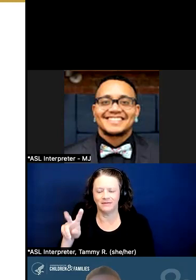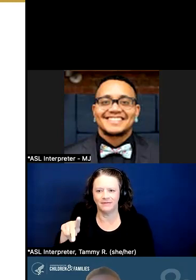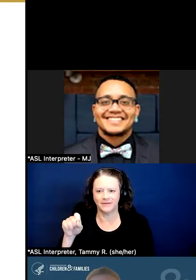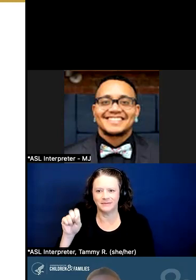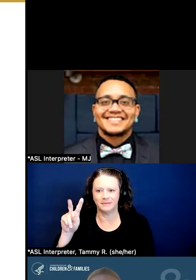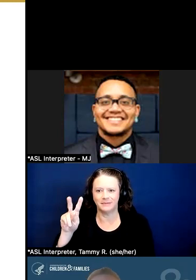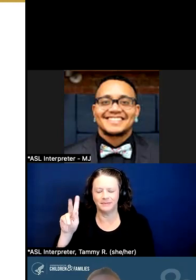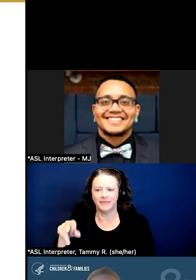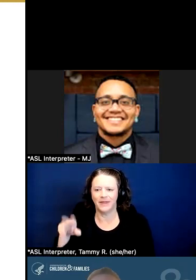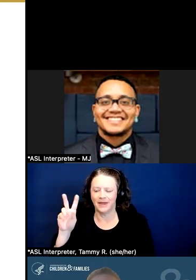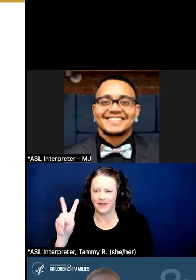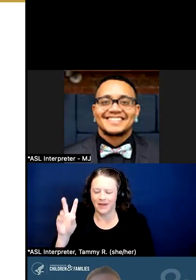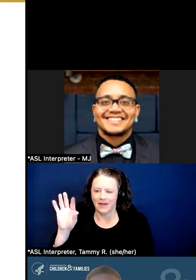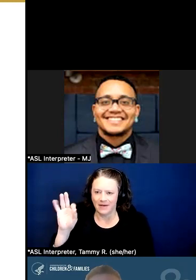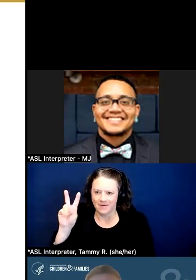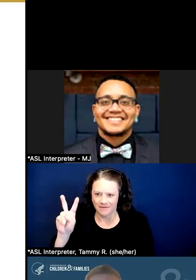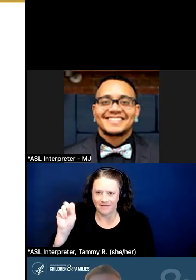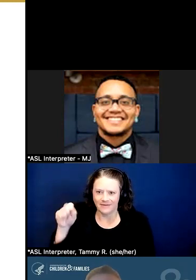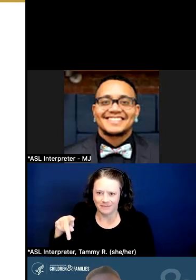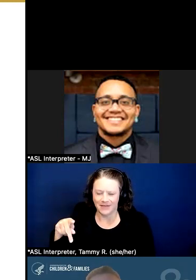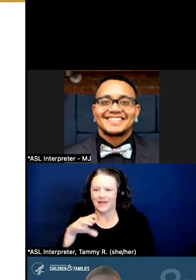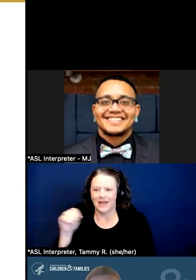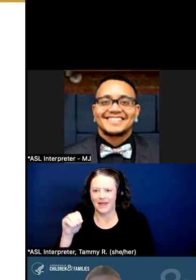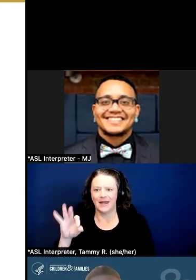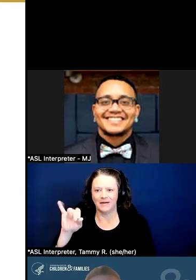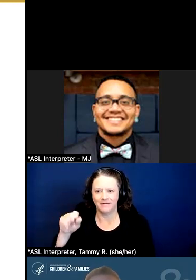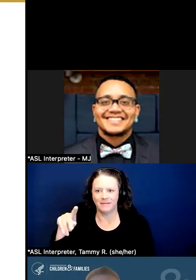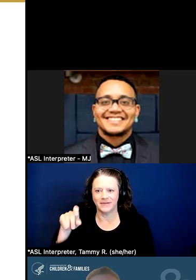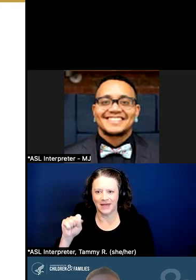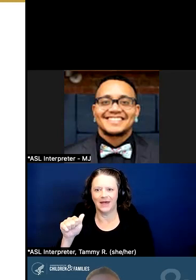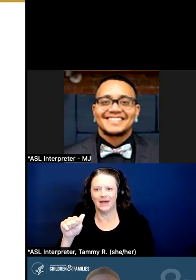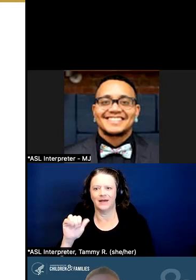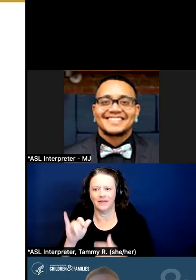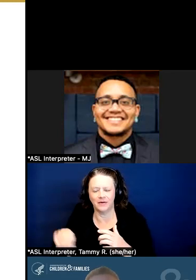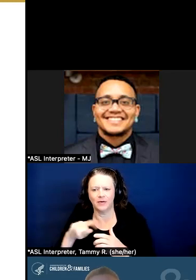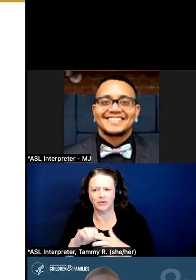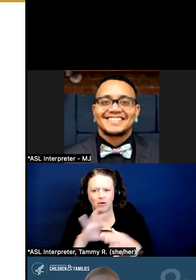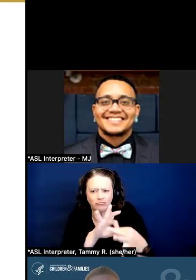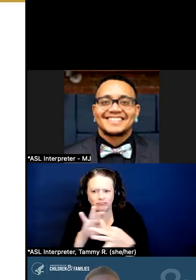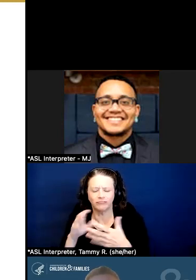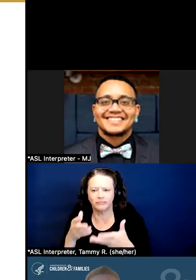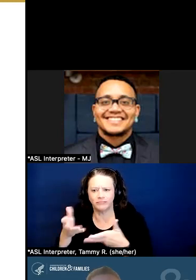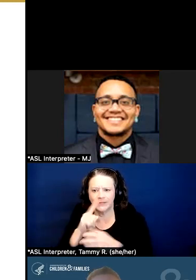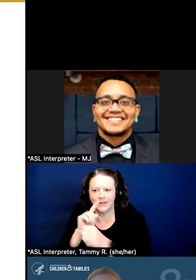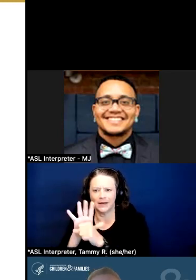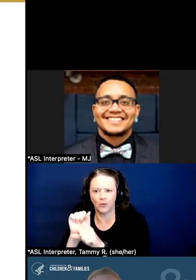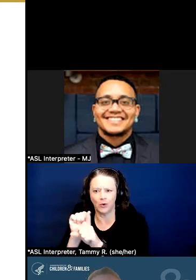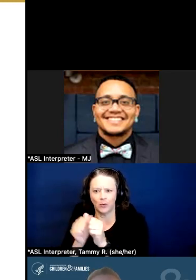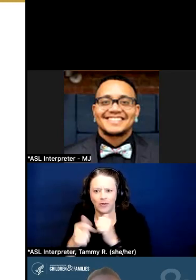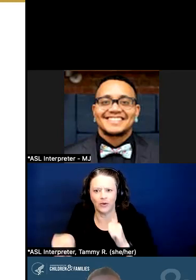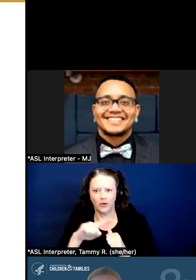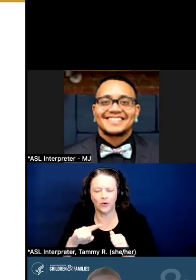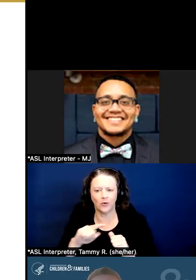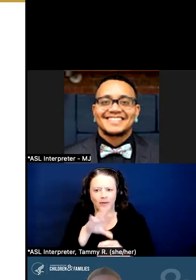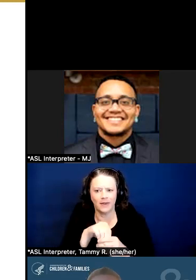dedicated to identifying solutions with you, learning from the field and experts like those who will be presenting today, and we stand ready